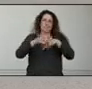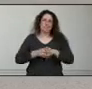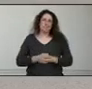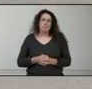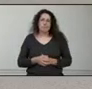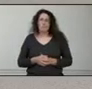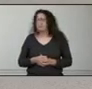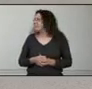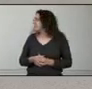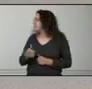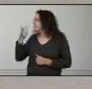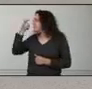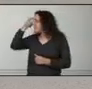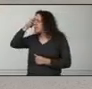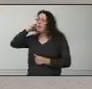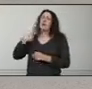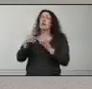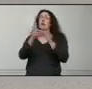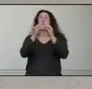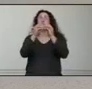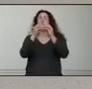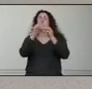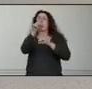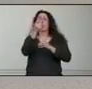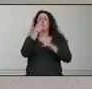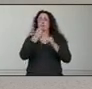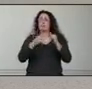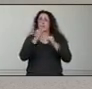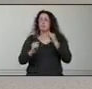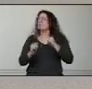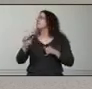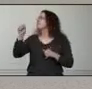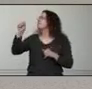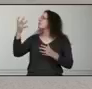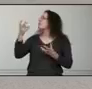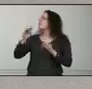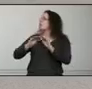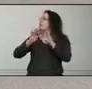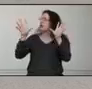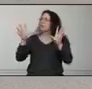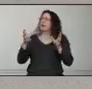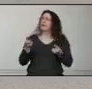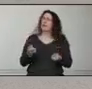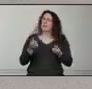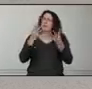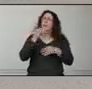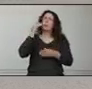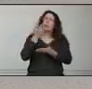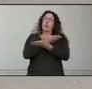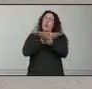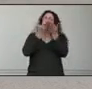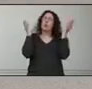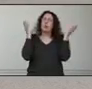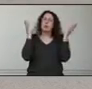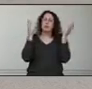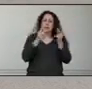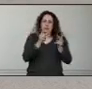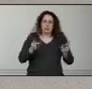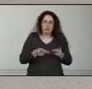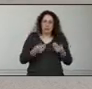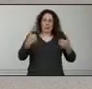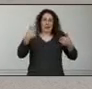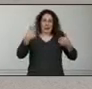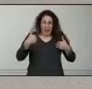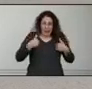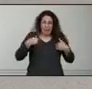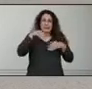One more question, or? Yeah, one more question, Kyle? I just want to clarify, how many homeless shelters are there in the county? Ah. And how many,